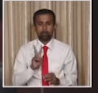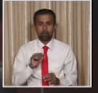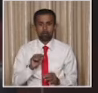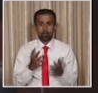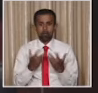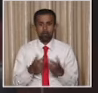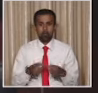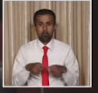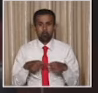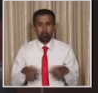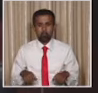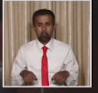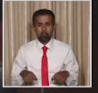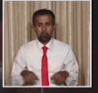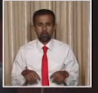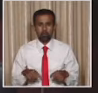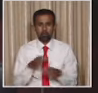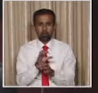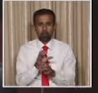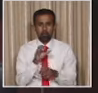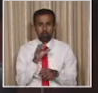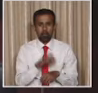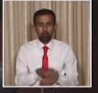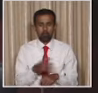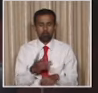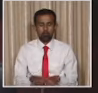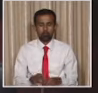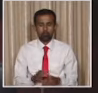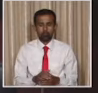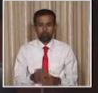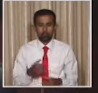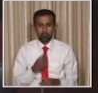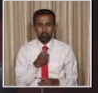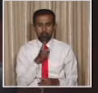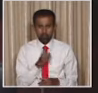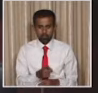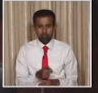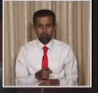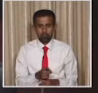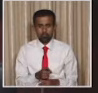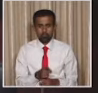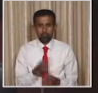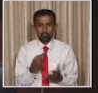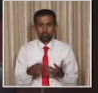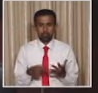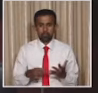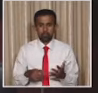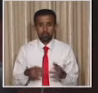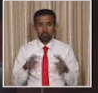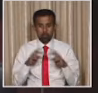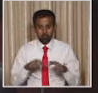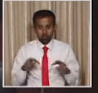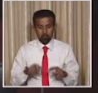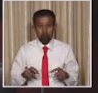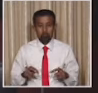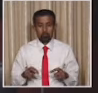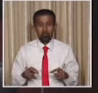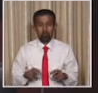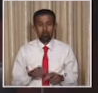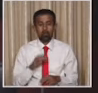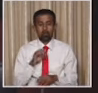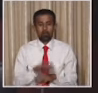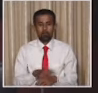on the other hand, the President, in a previous speech in here in Parliament, when I proposed that